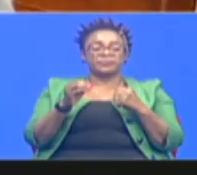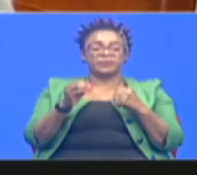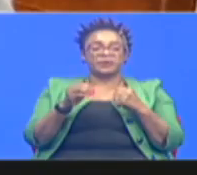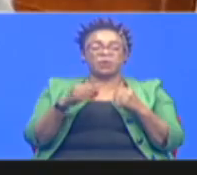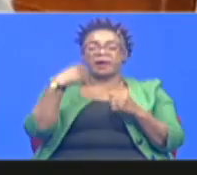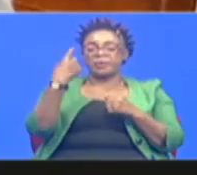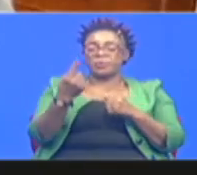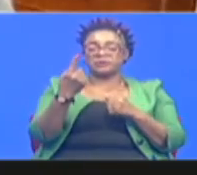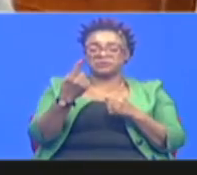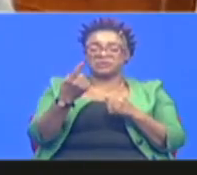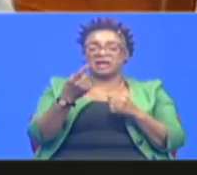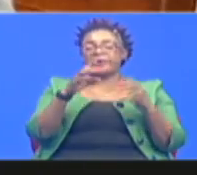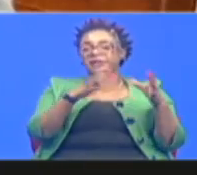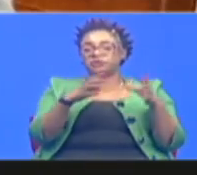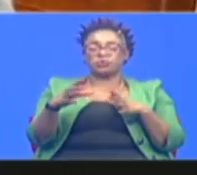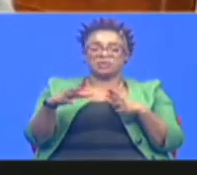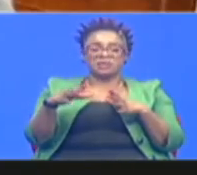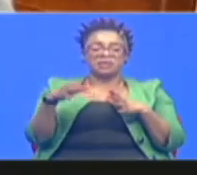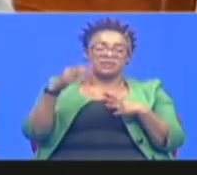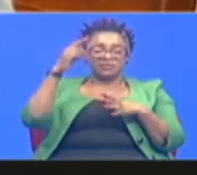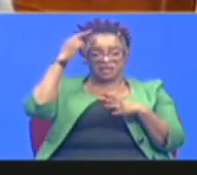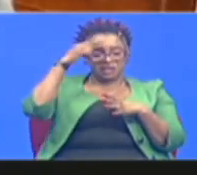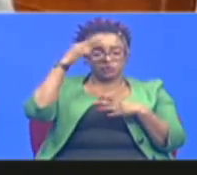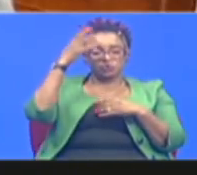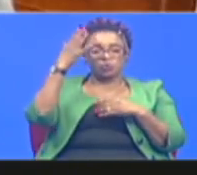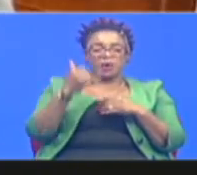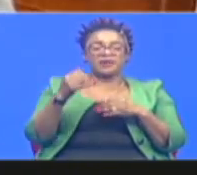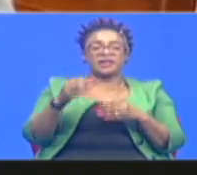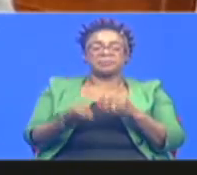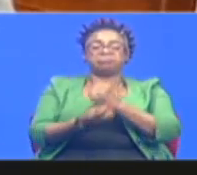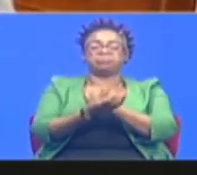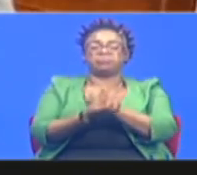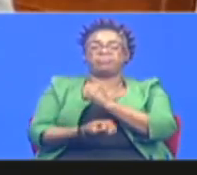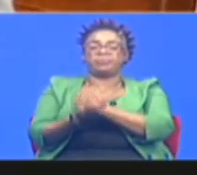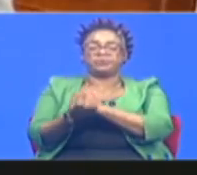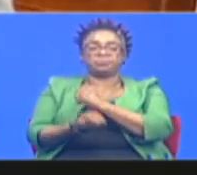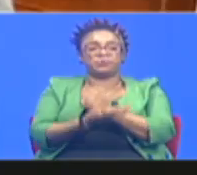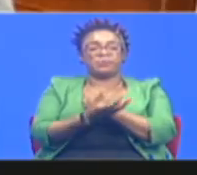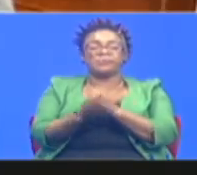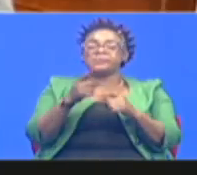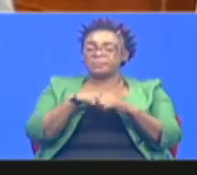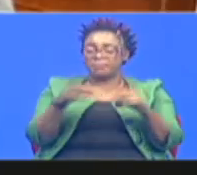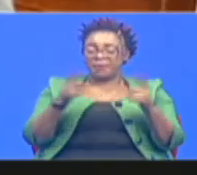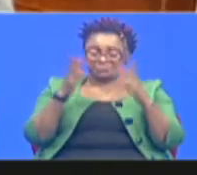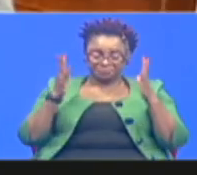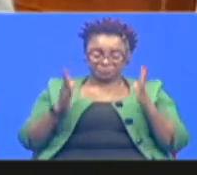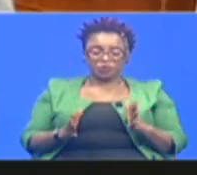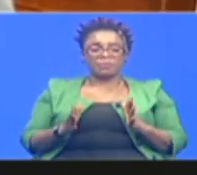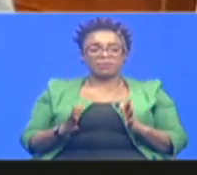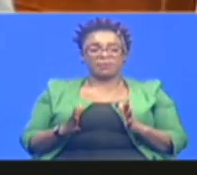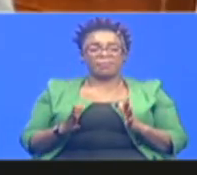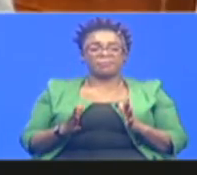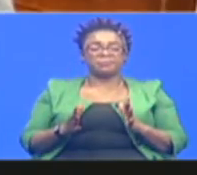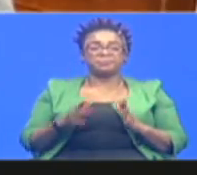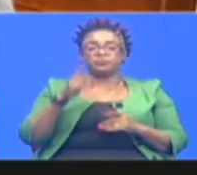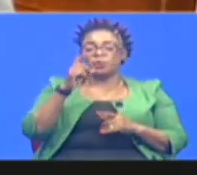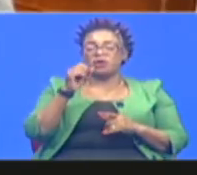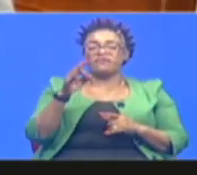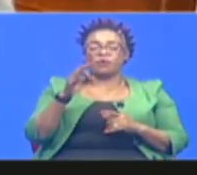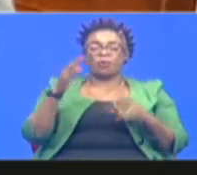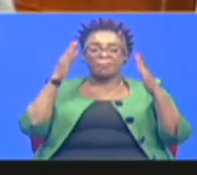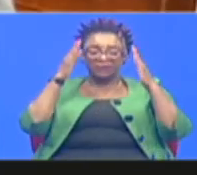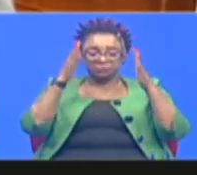in terms of the reasons why they are giving mm-hmm. bribes. Okay. But personally, as a leader, because that is one of the four commitments that we